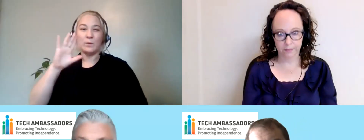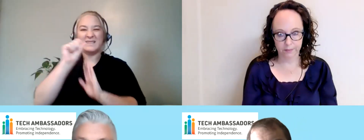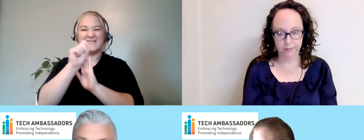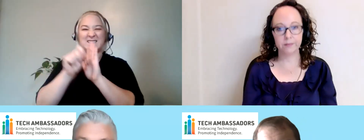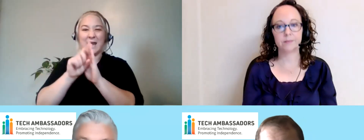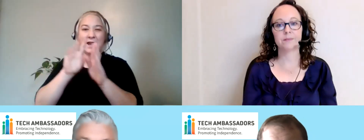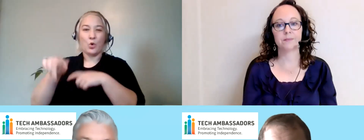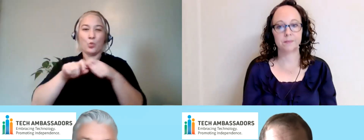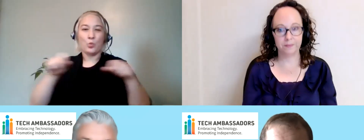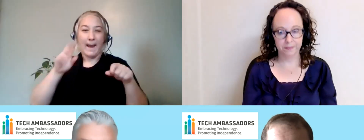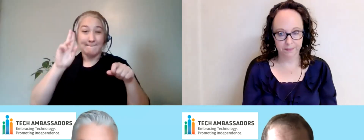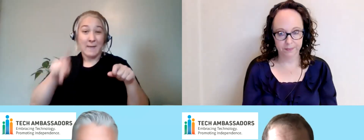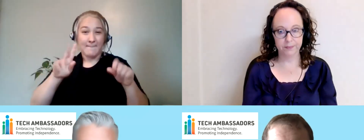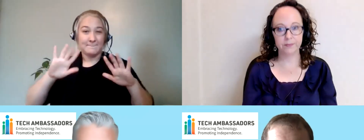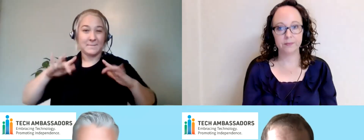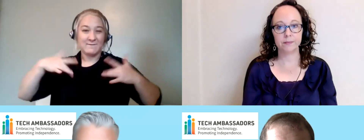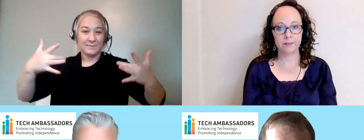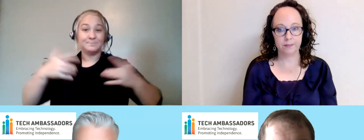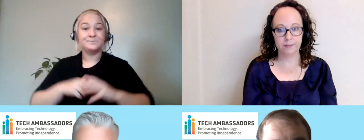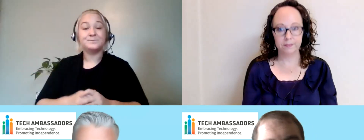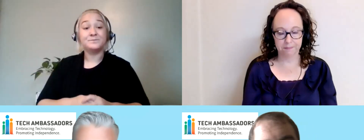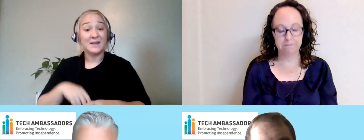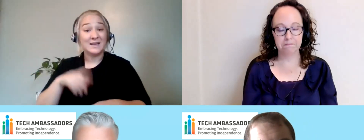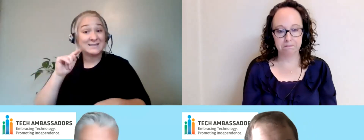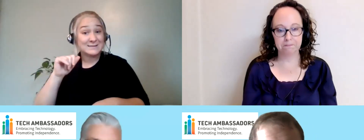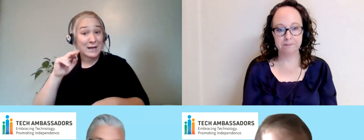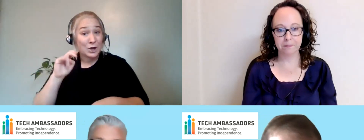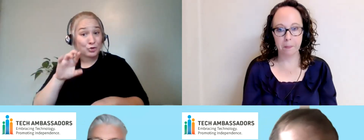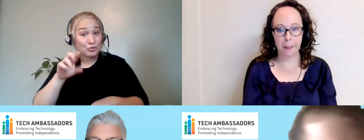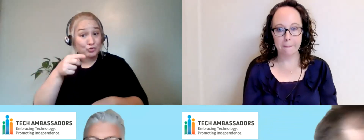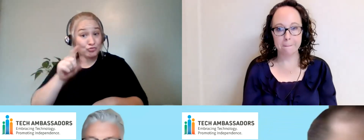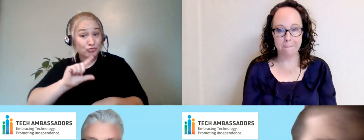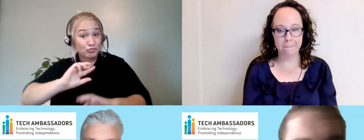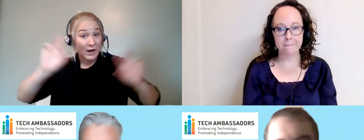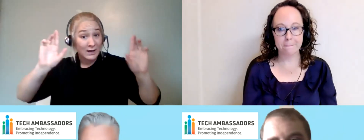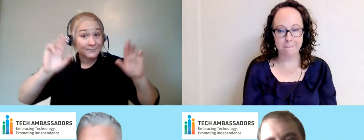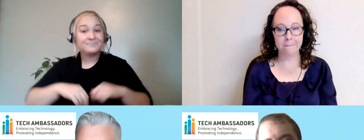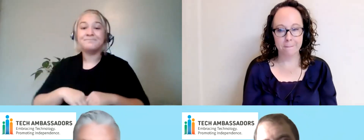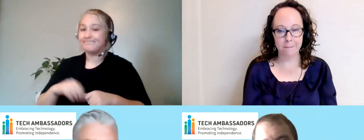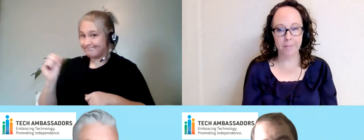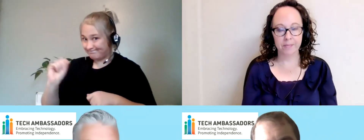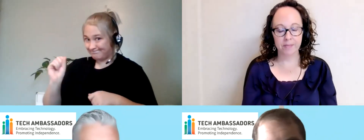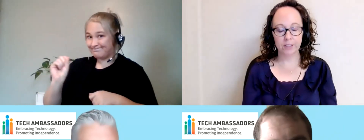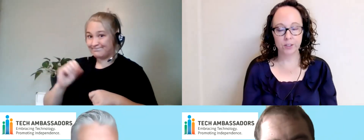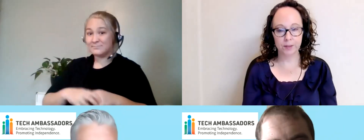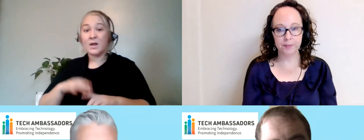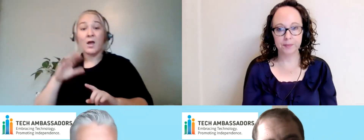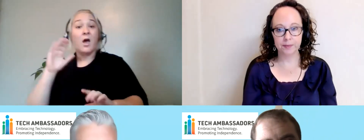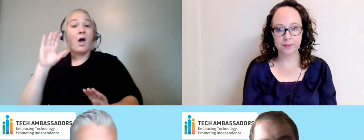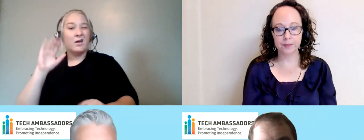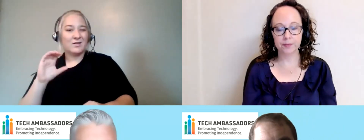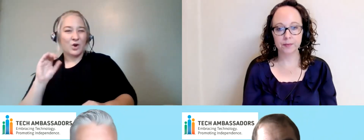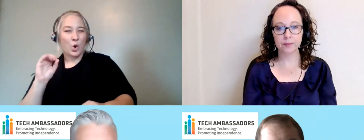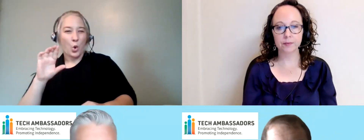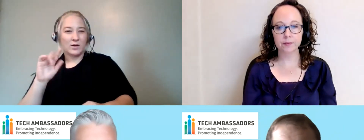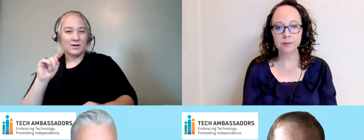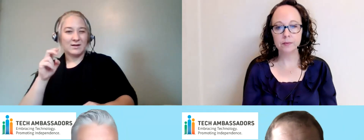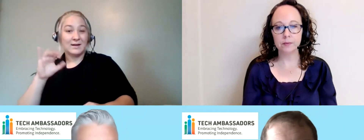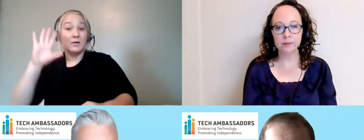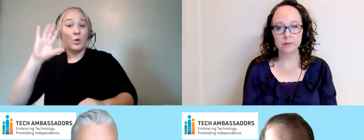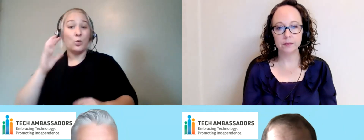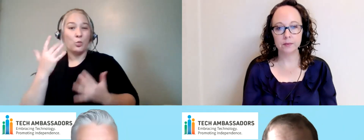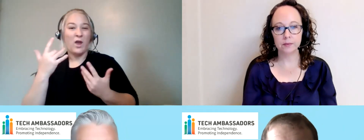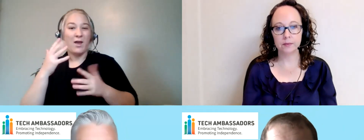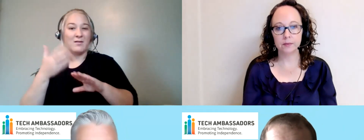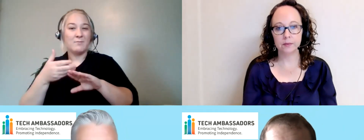All right, Tanner, are you ready to go? Yeah. Great. Hey, Tanner, before you start, I